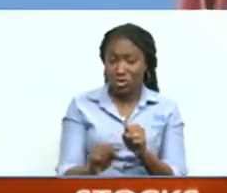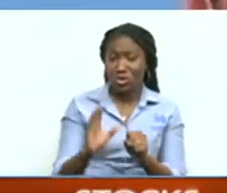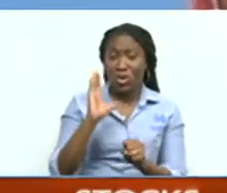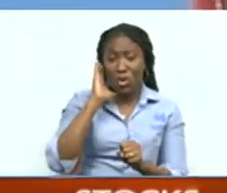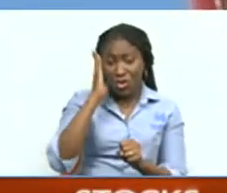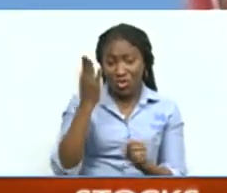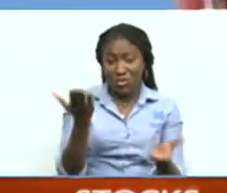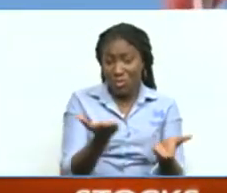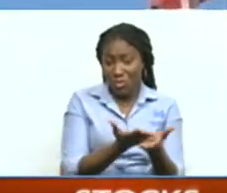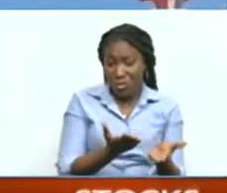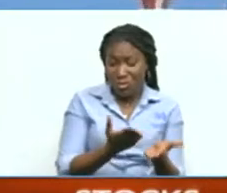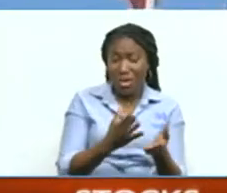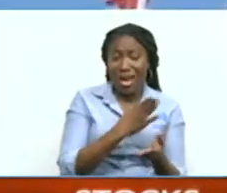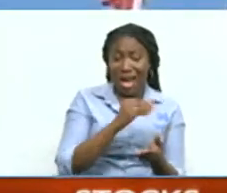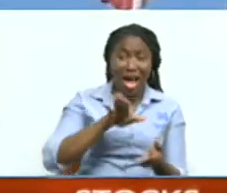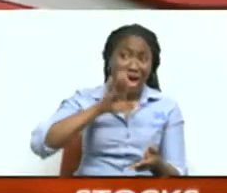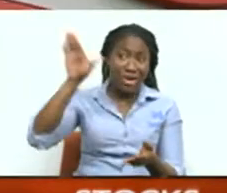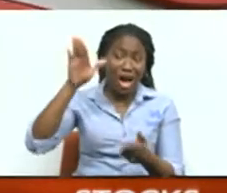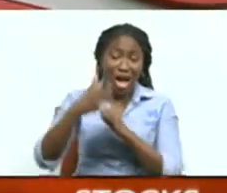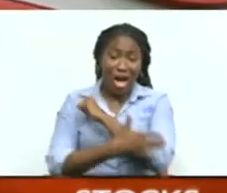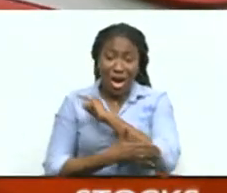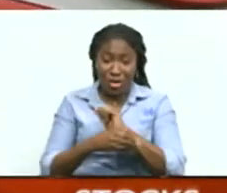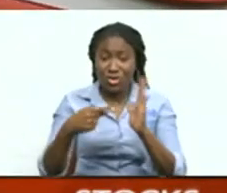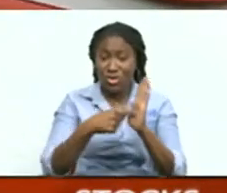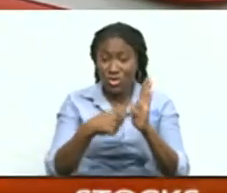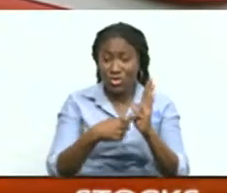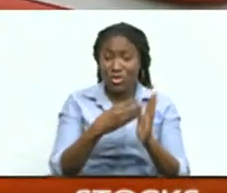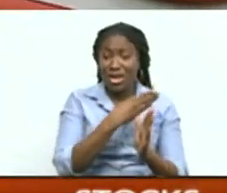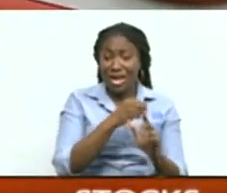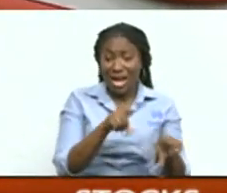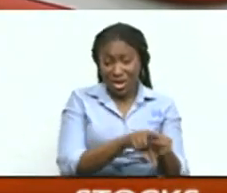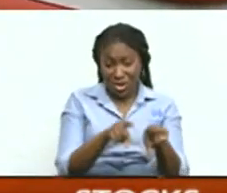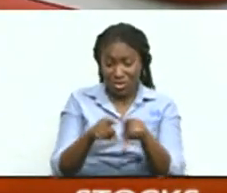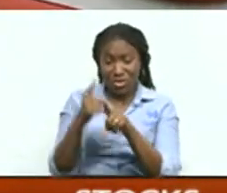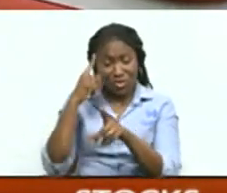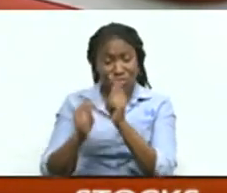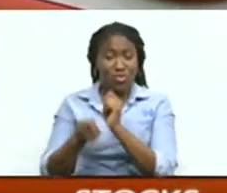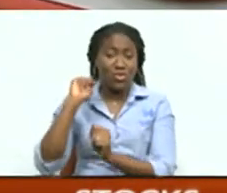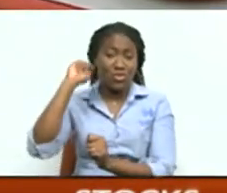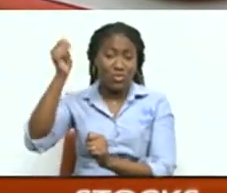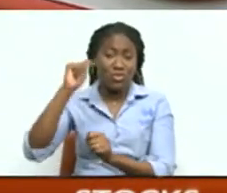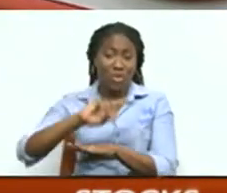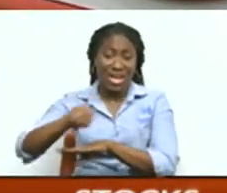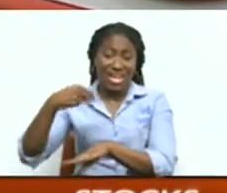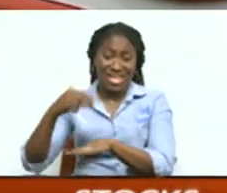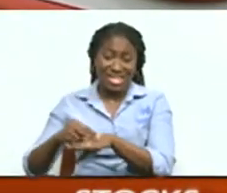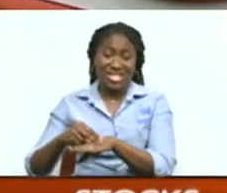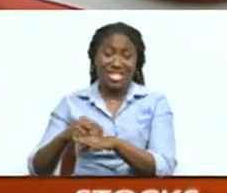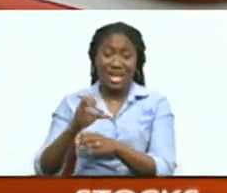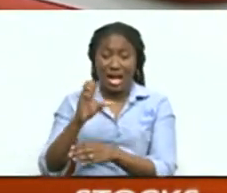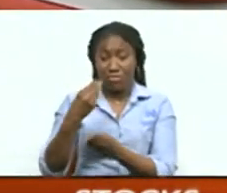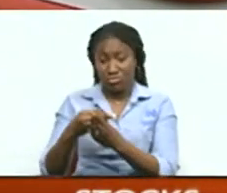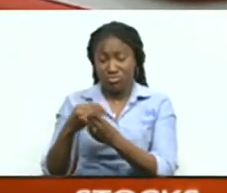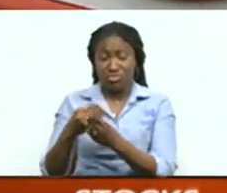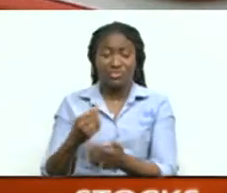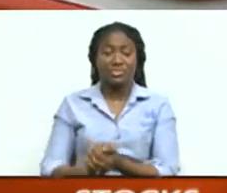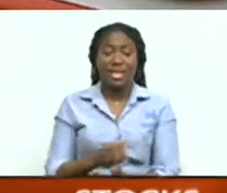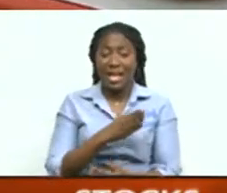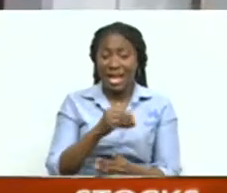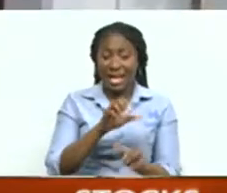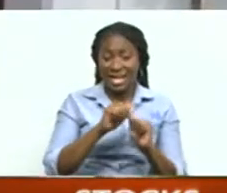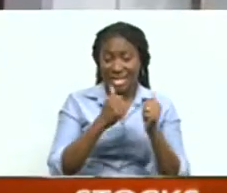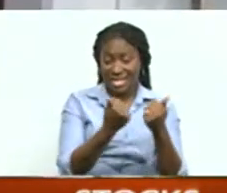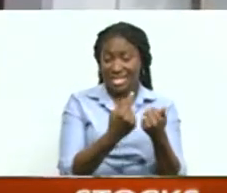local currency on the regional rating scale and TTAA on the Trinidad and Tobago national rating scale. The agency says